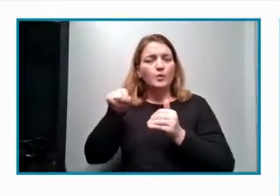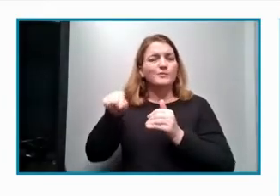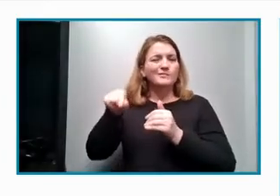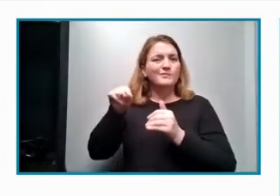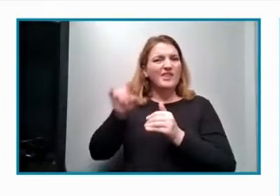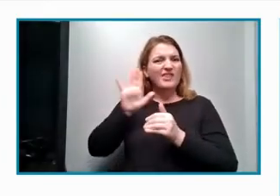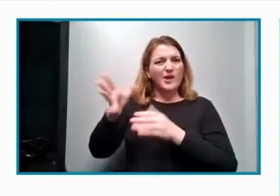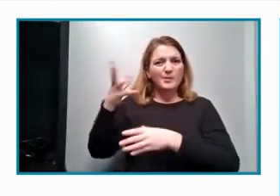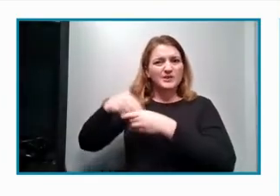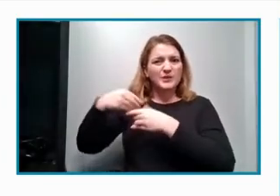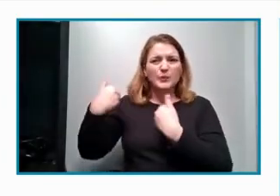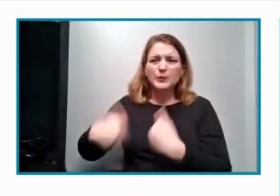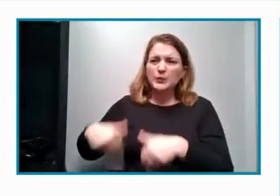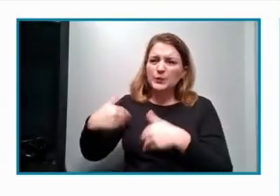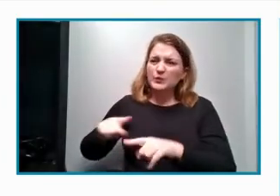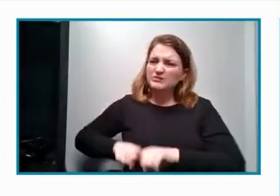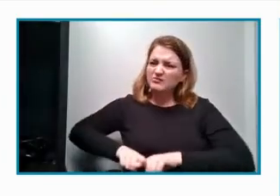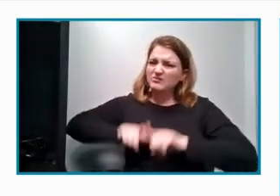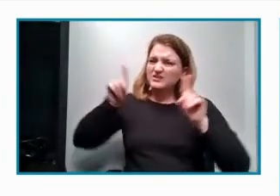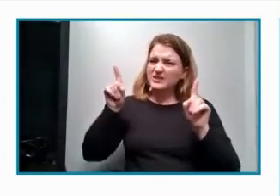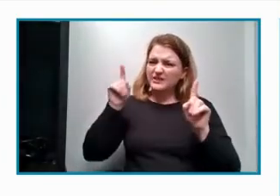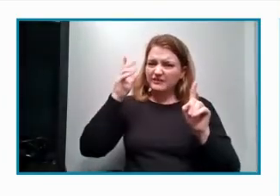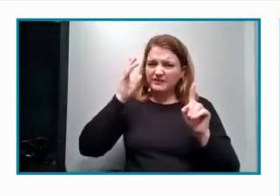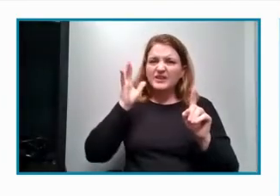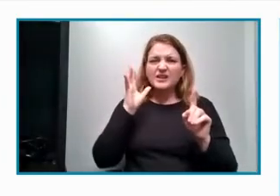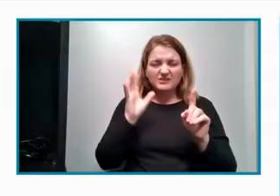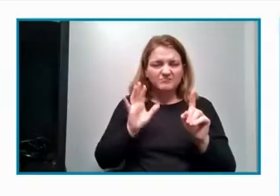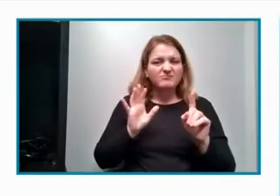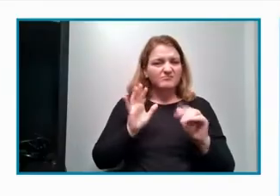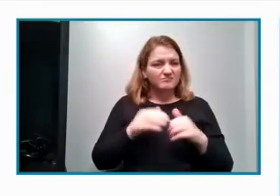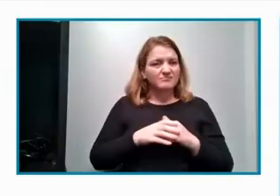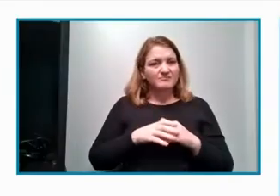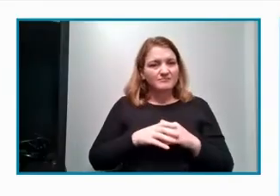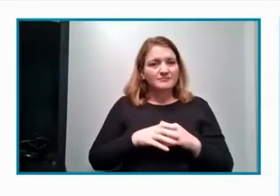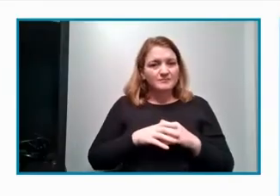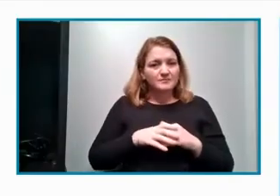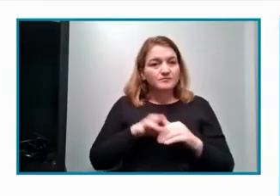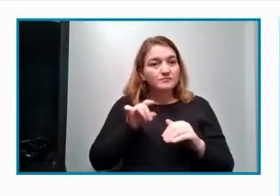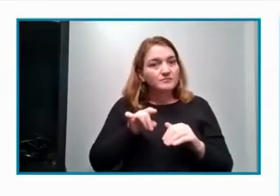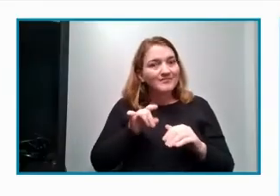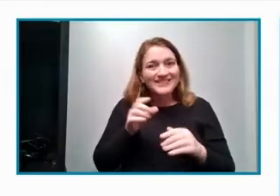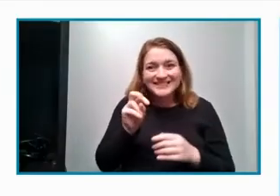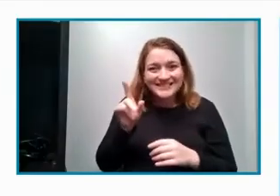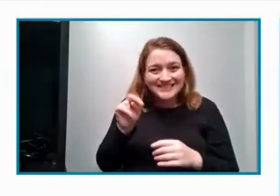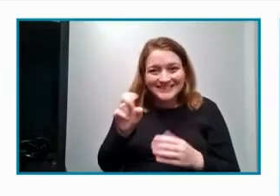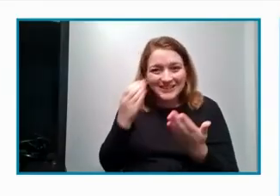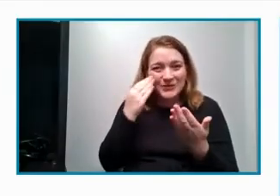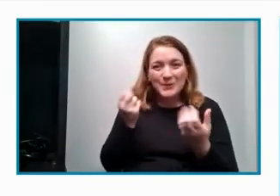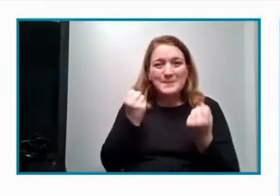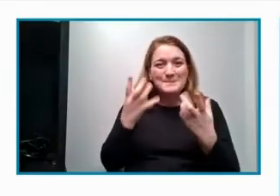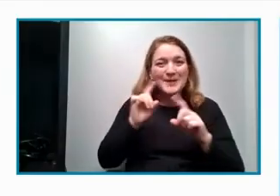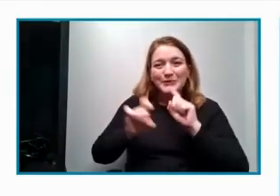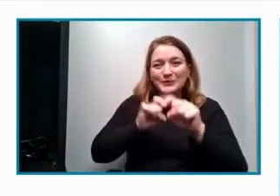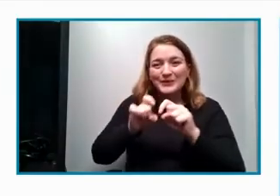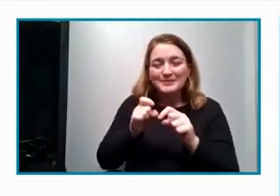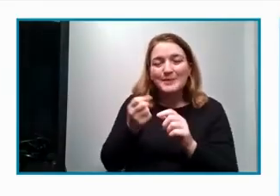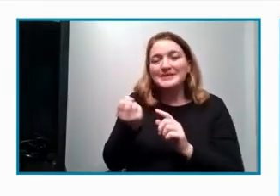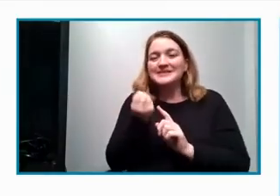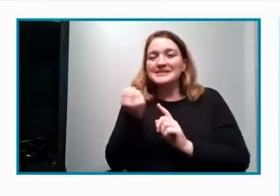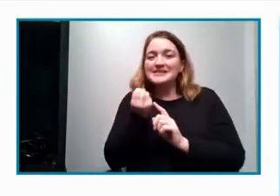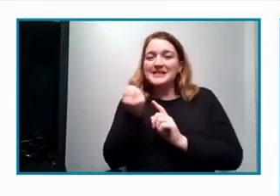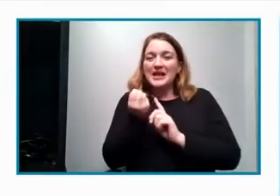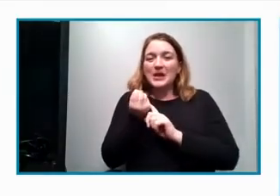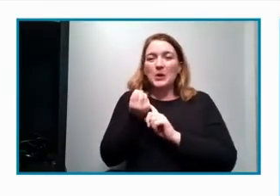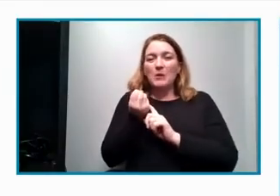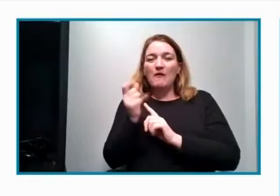so, Denise, I want to ask you, well, there are a lot of questions that we may save one or two for the Q&A section, but